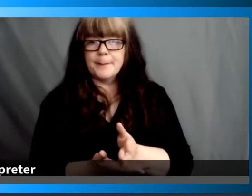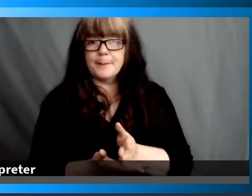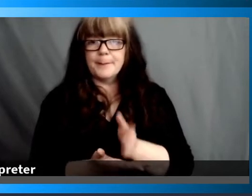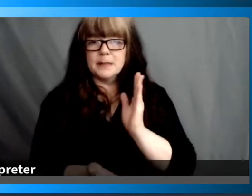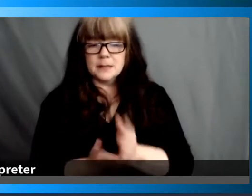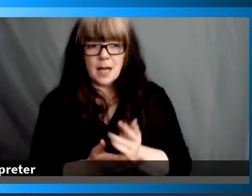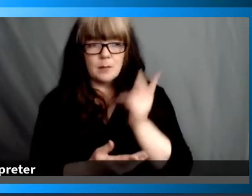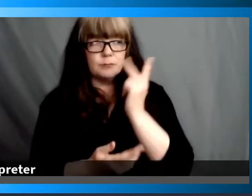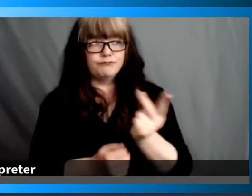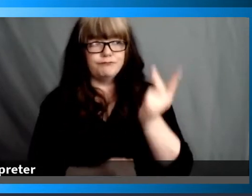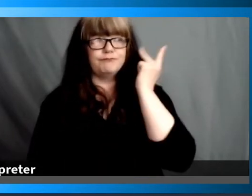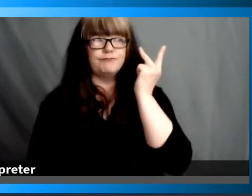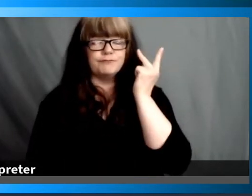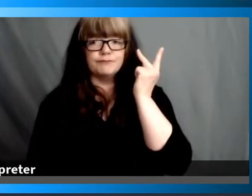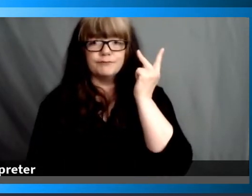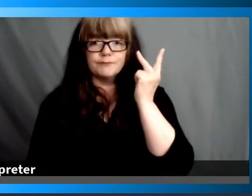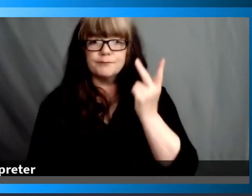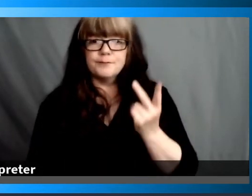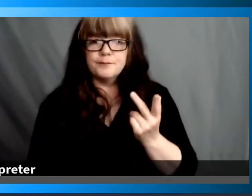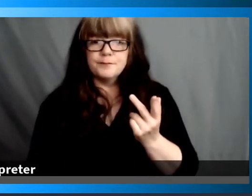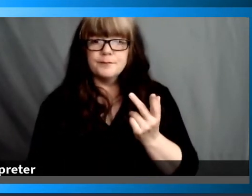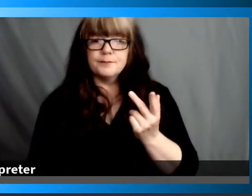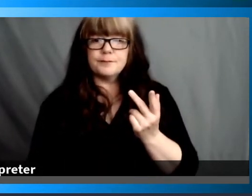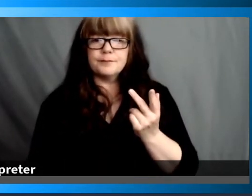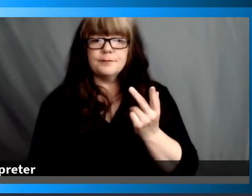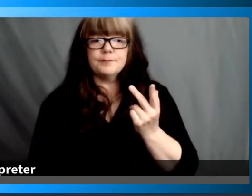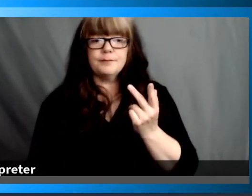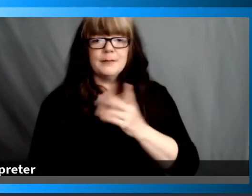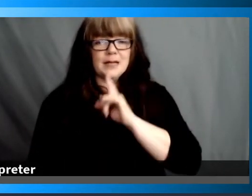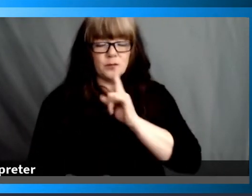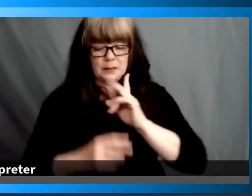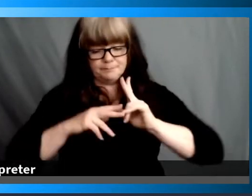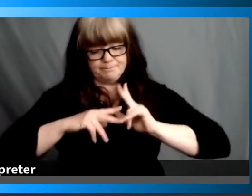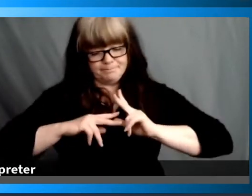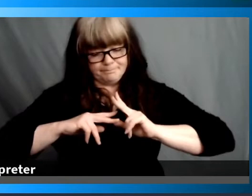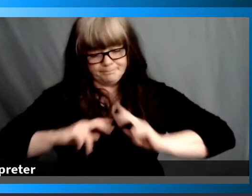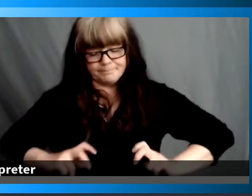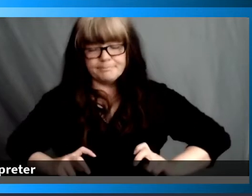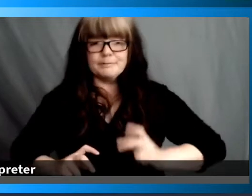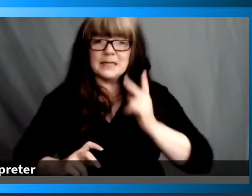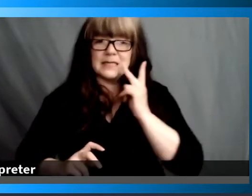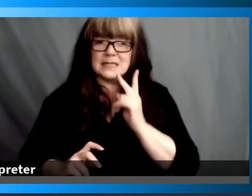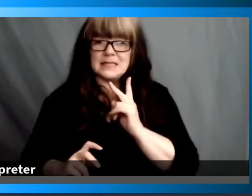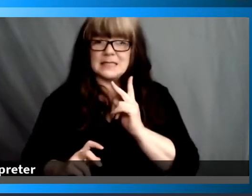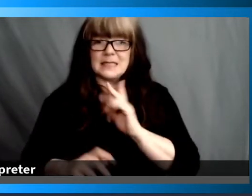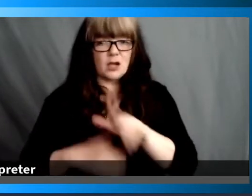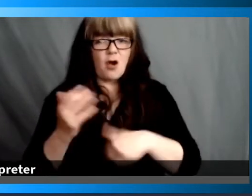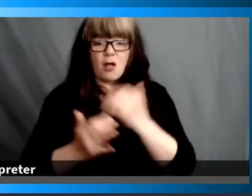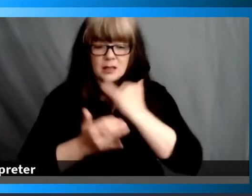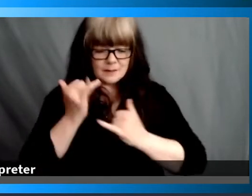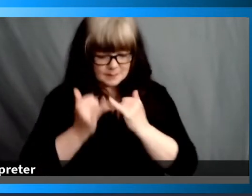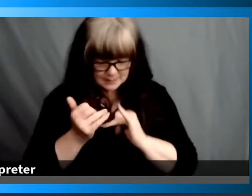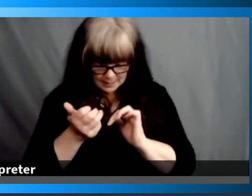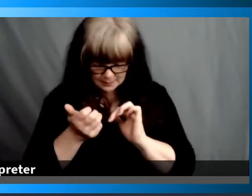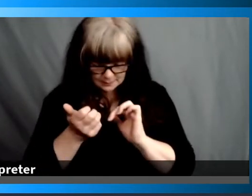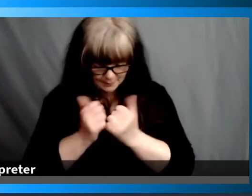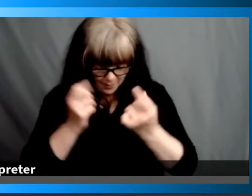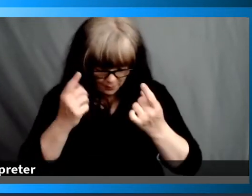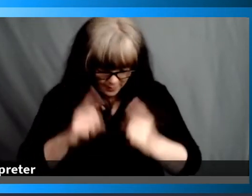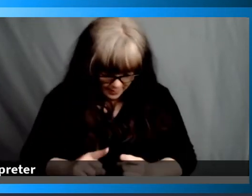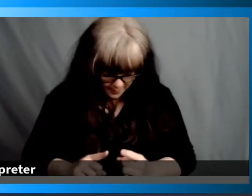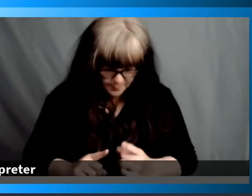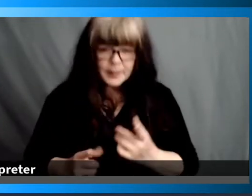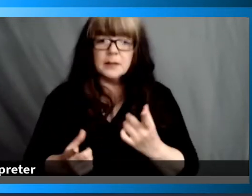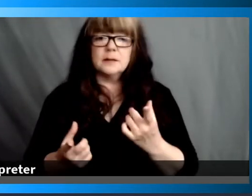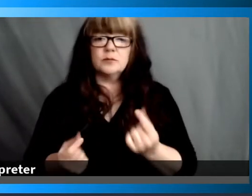having to really look inside and see where all of her mistakes lied and